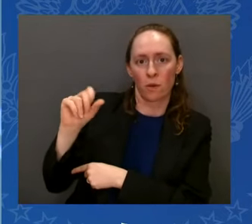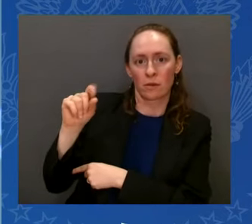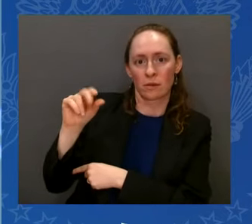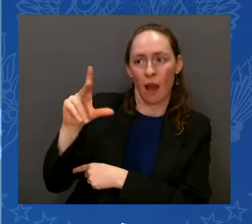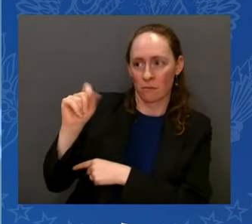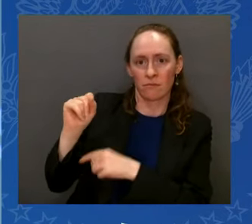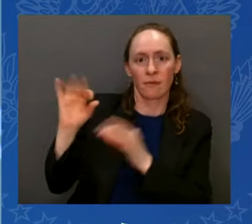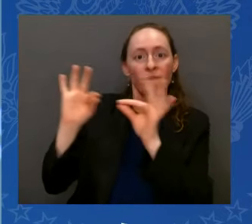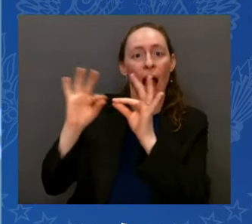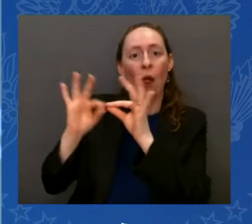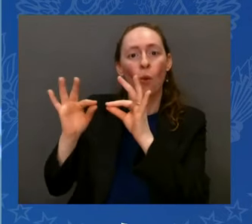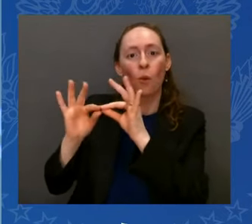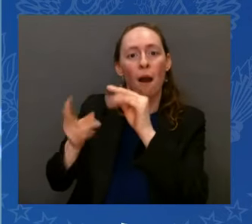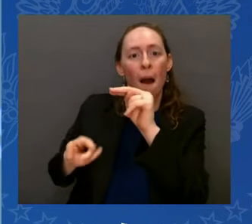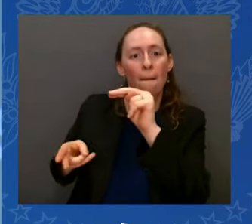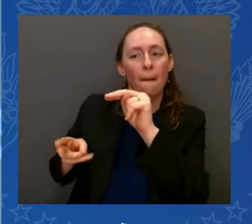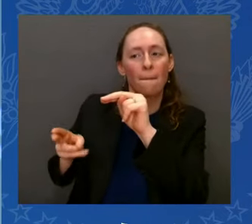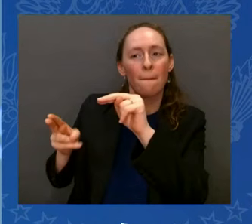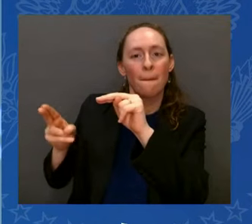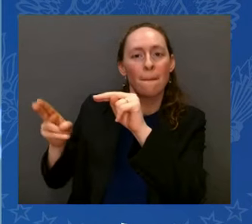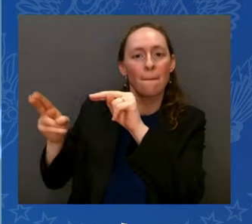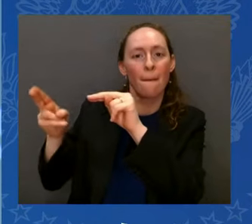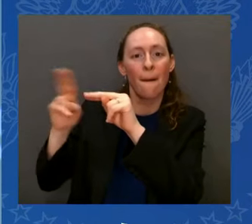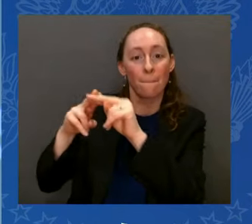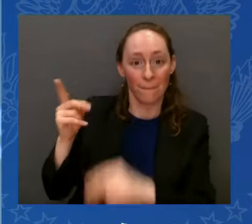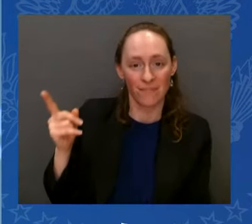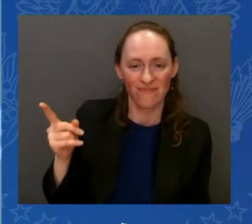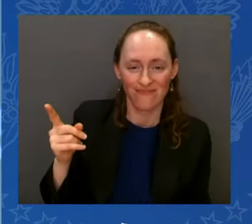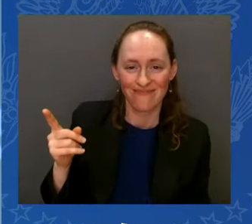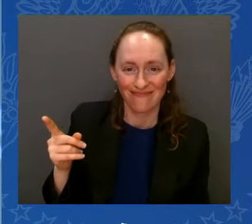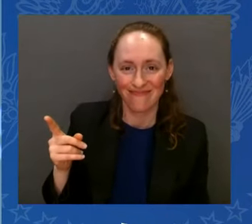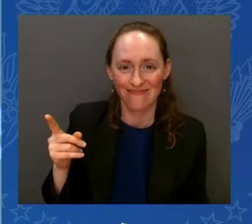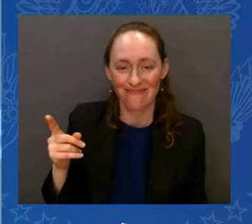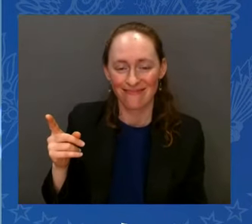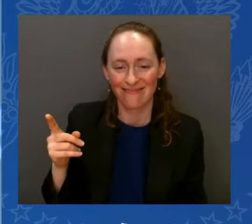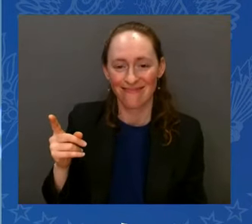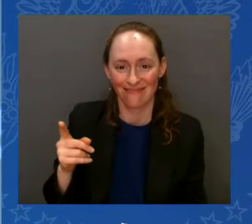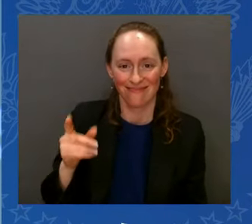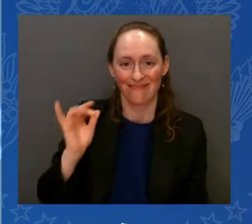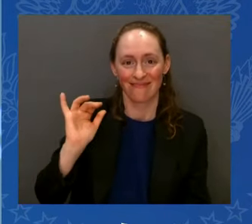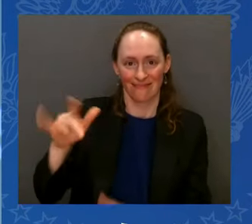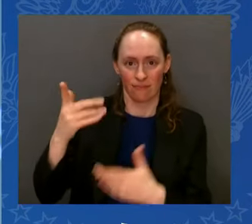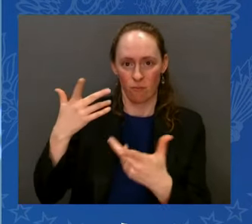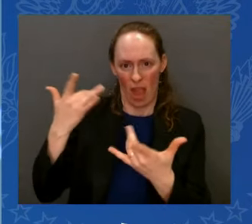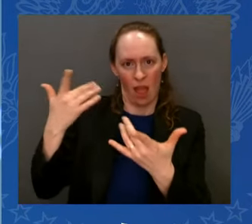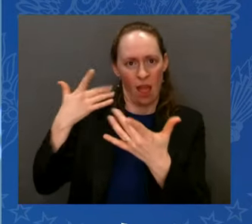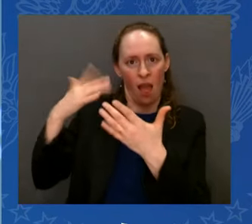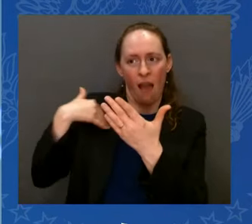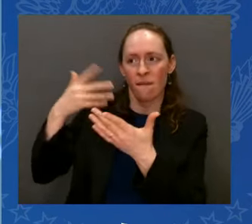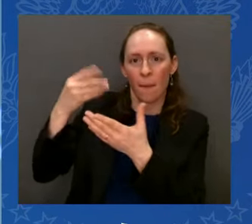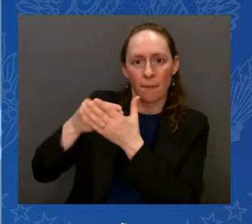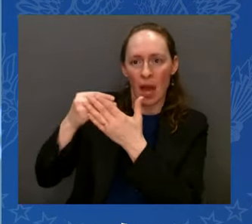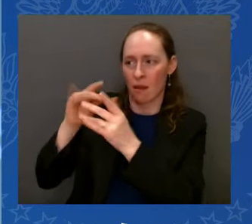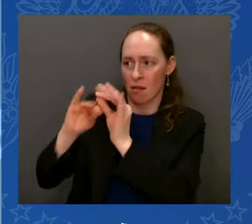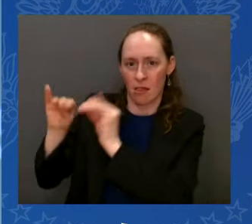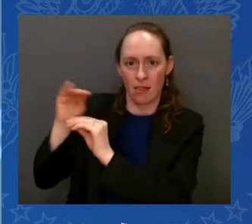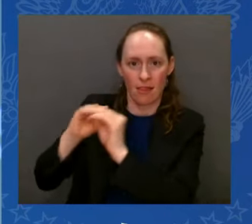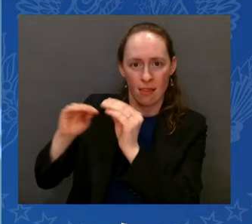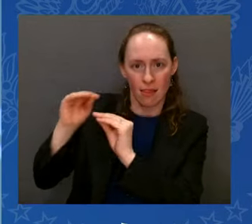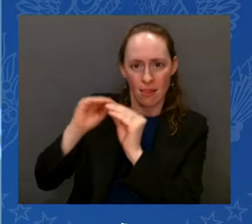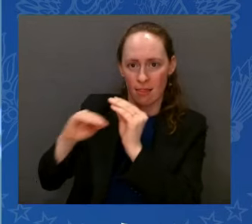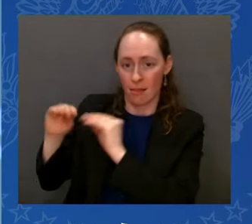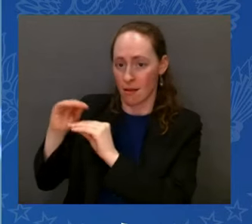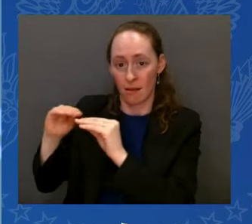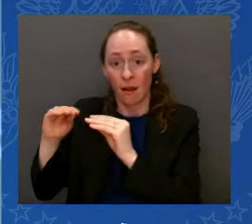what? You end up not investing in the thing you're engaged in. For example, corporate